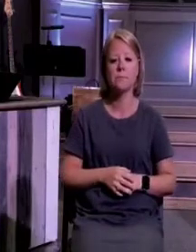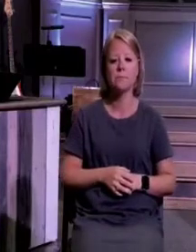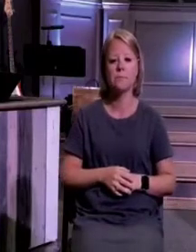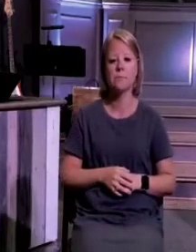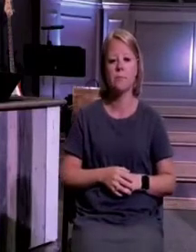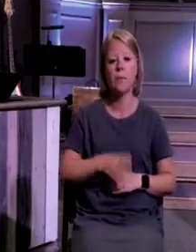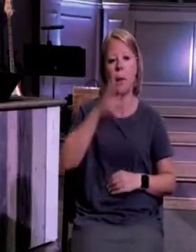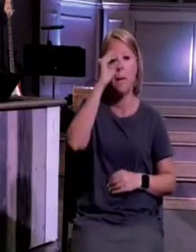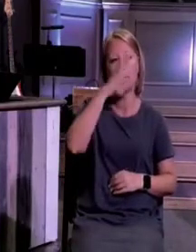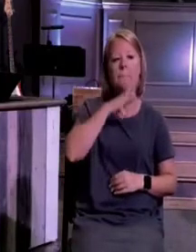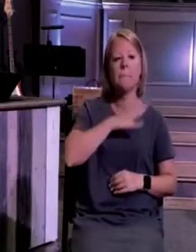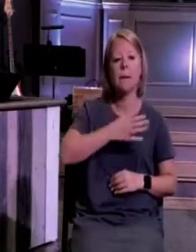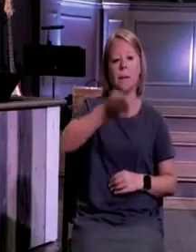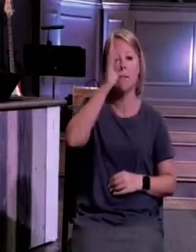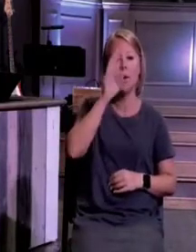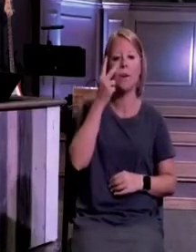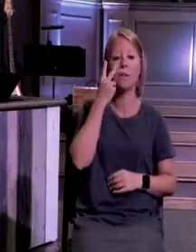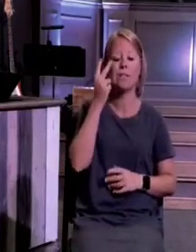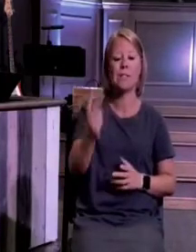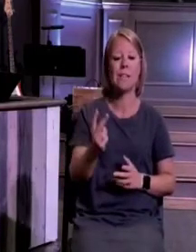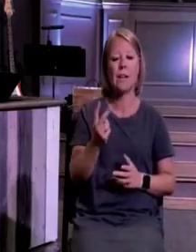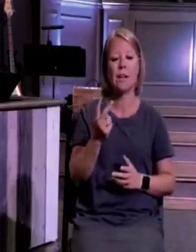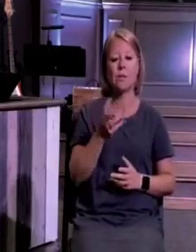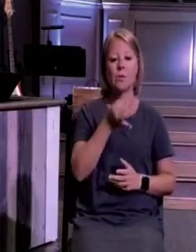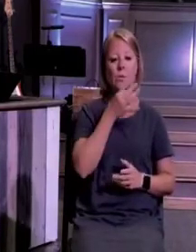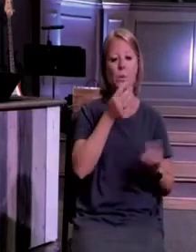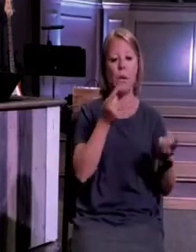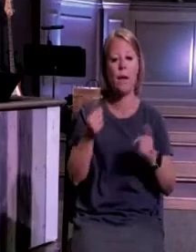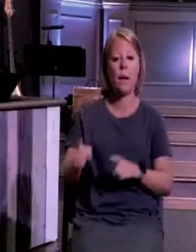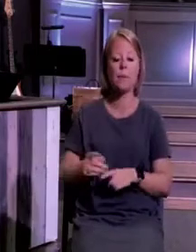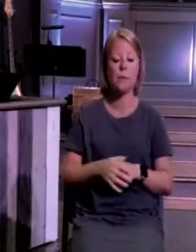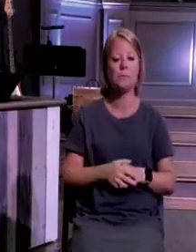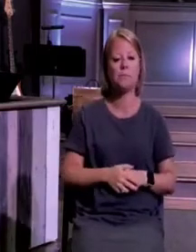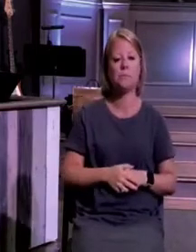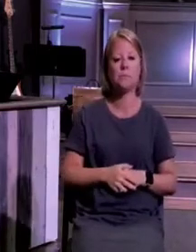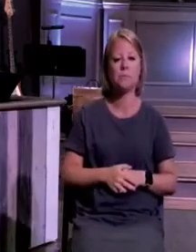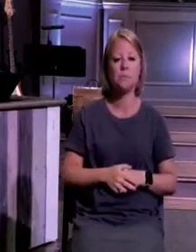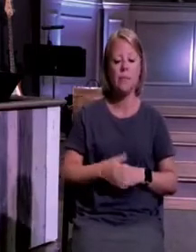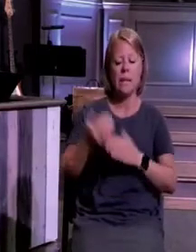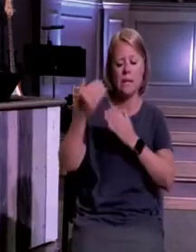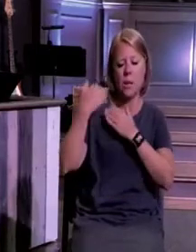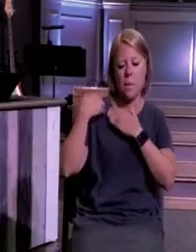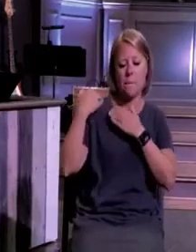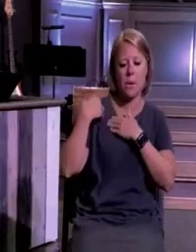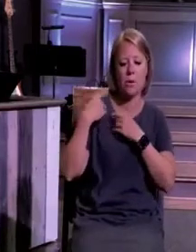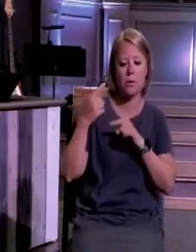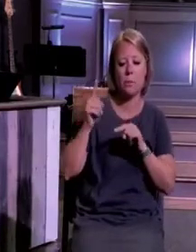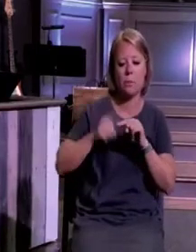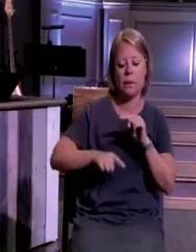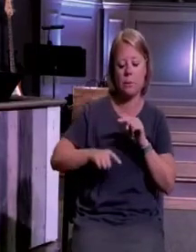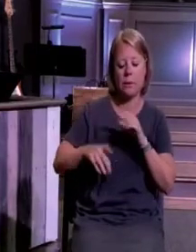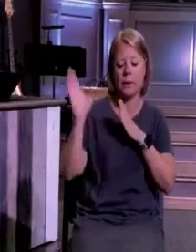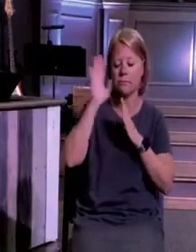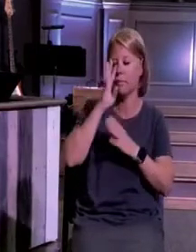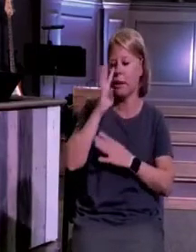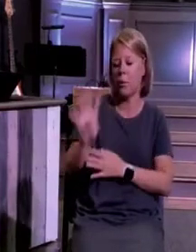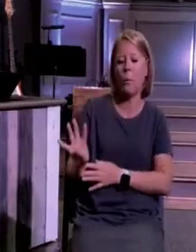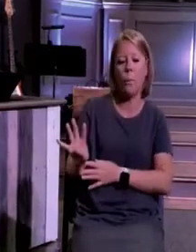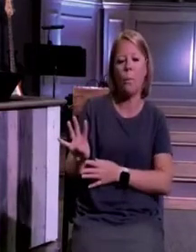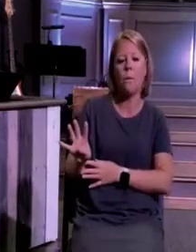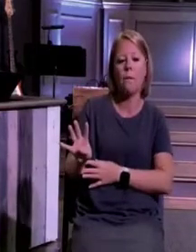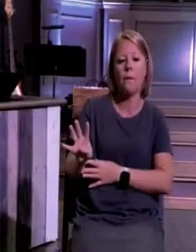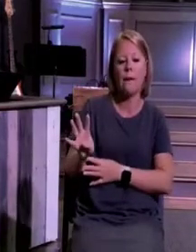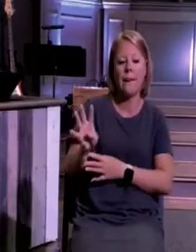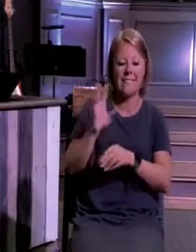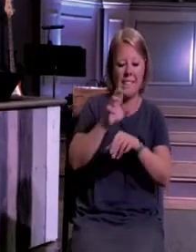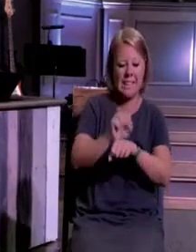Men of God are seeing what's about to happen. It's a burden that we cannot shake. It's an assignment that